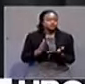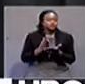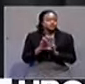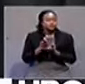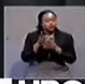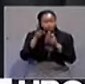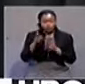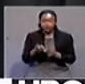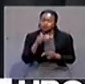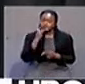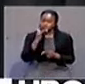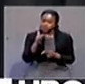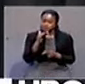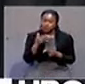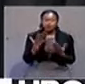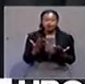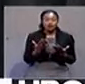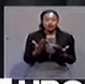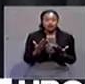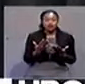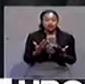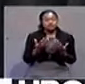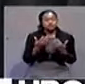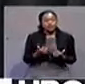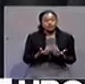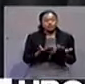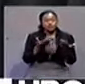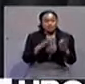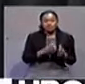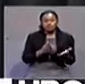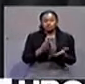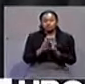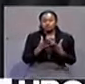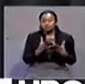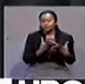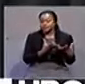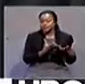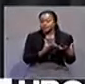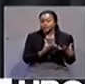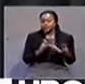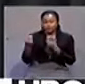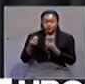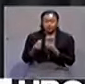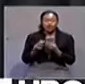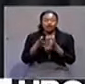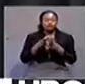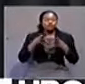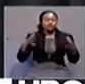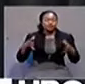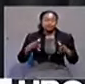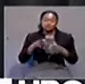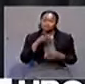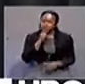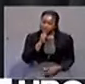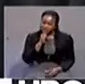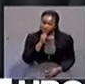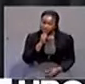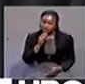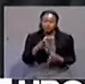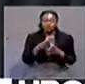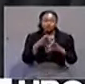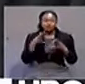cruel hand of death has robbed this country of a great man, a great